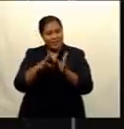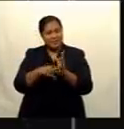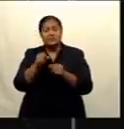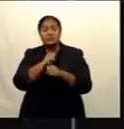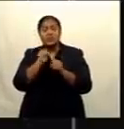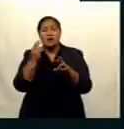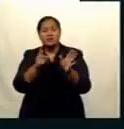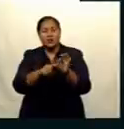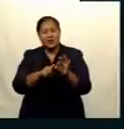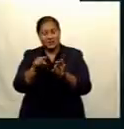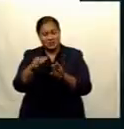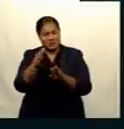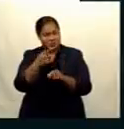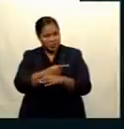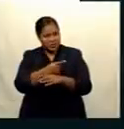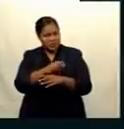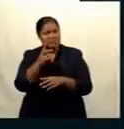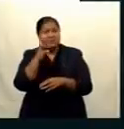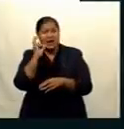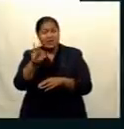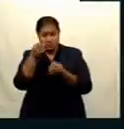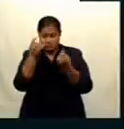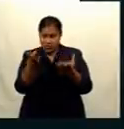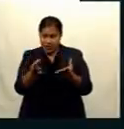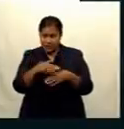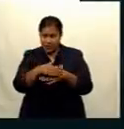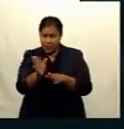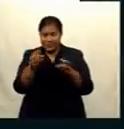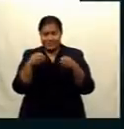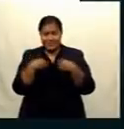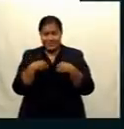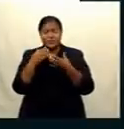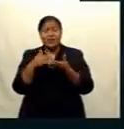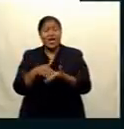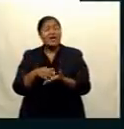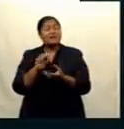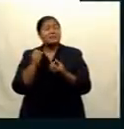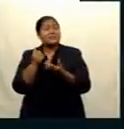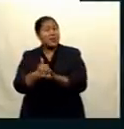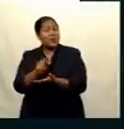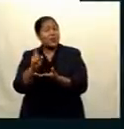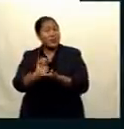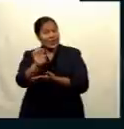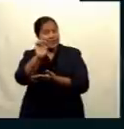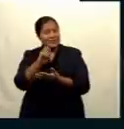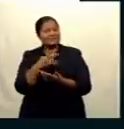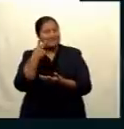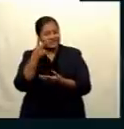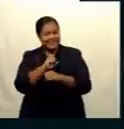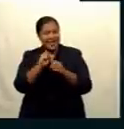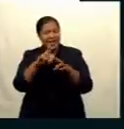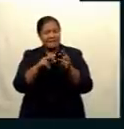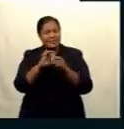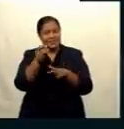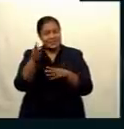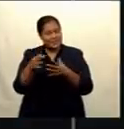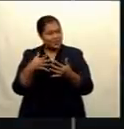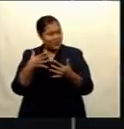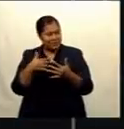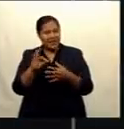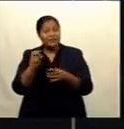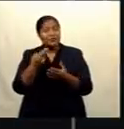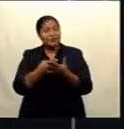question, this week we are asking, are you ready for the opening up of businesses to help support the economy? Visit our FBC News website to answer.